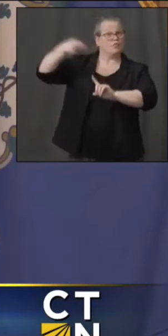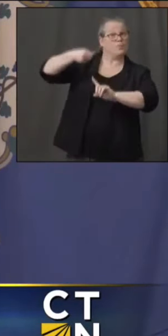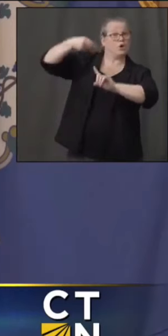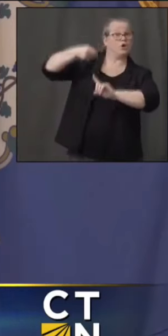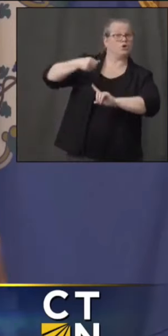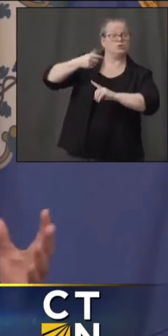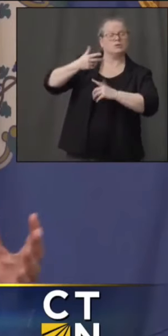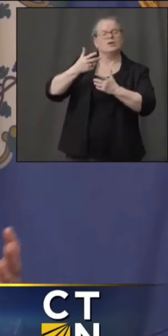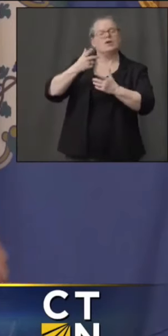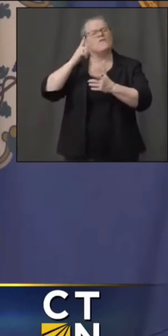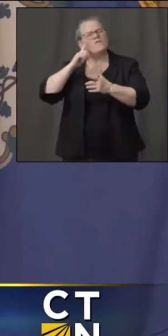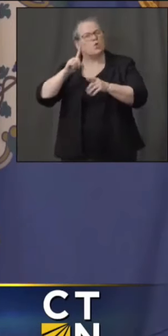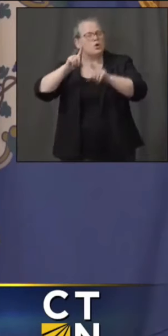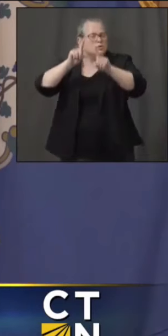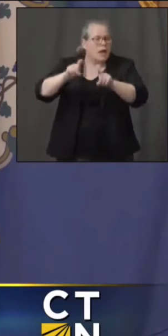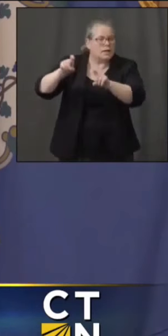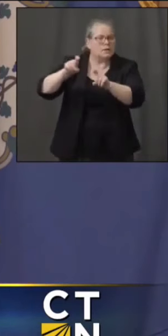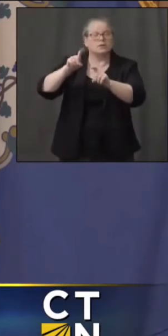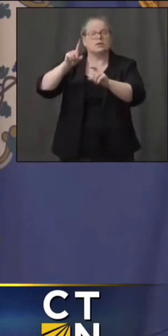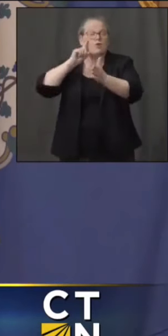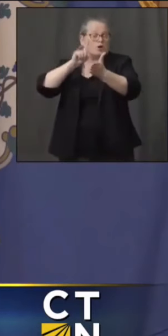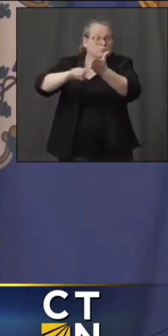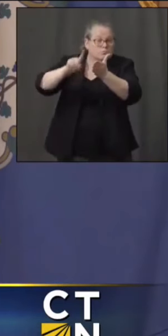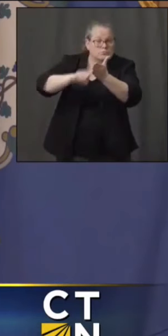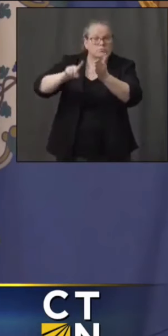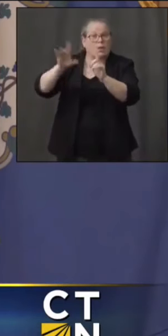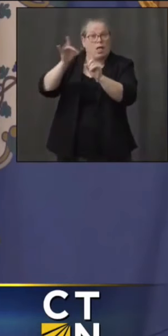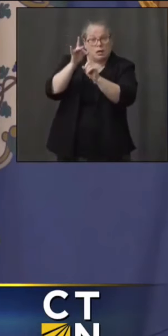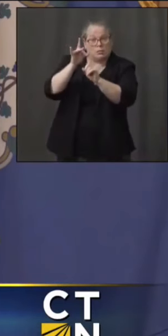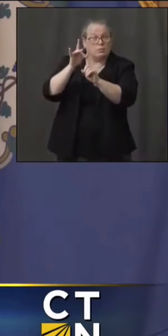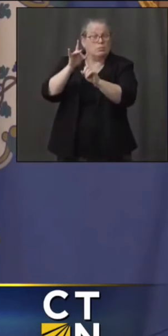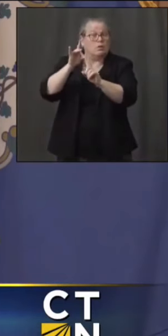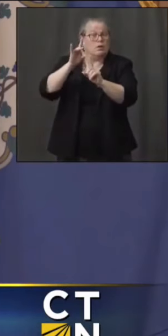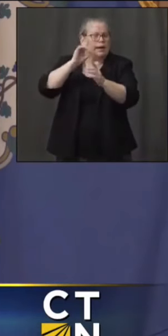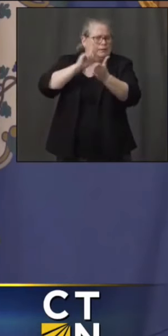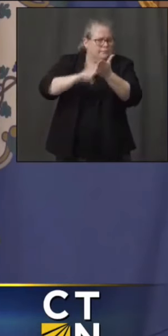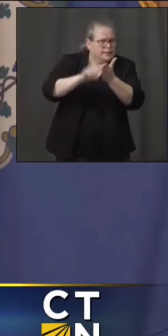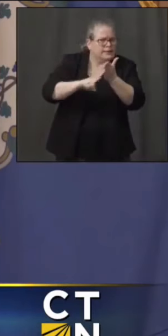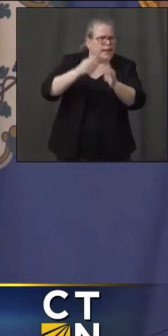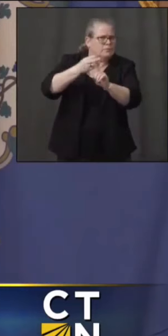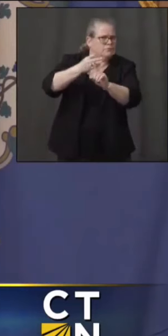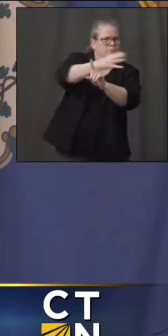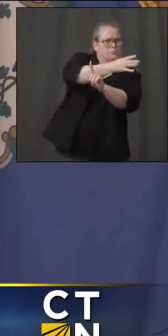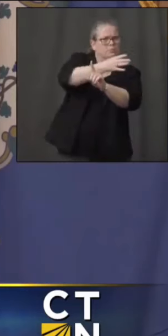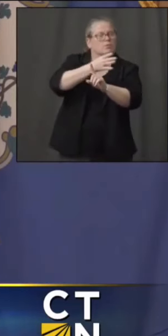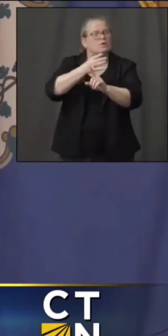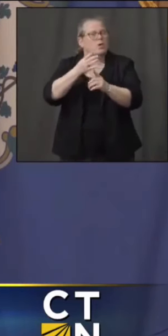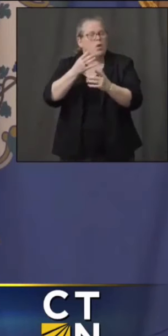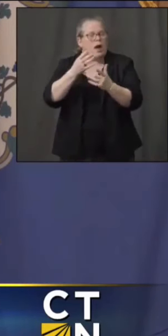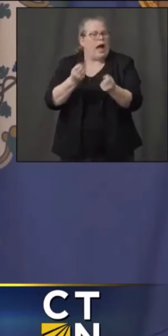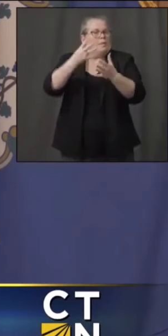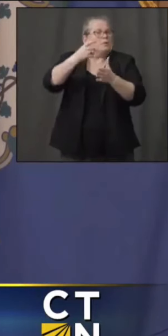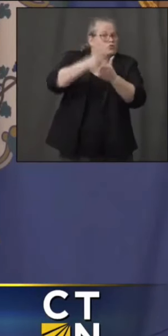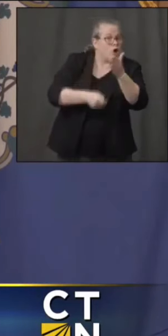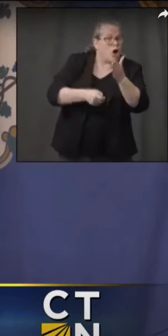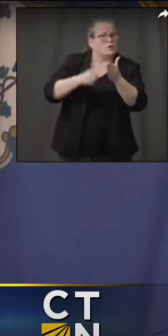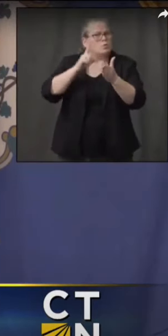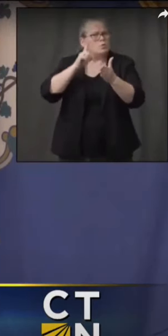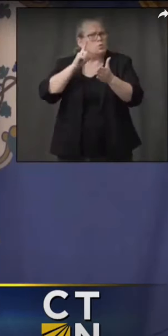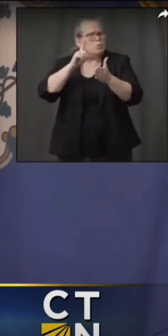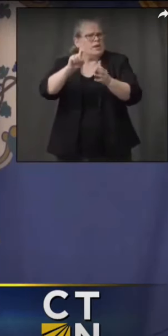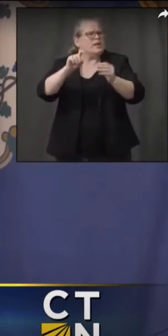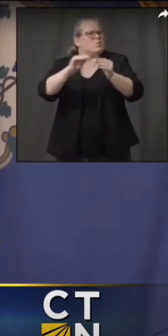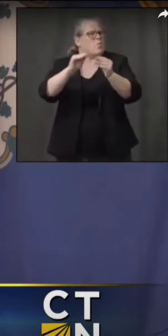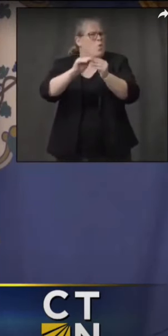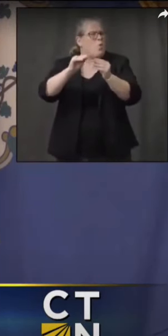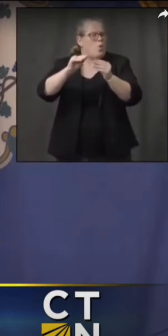and testing what those expenses look like and see whether we're getting enough. But I would argue that that's a place where the federal